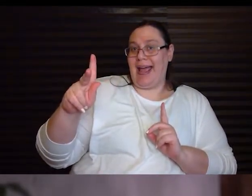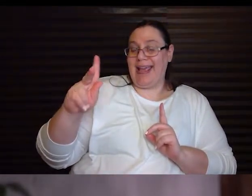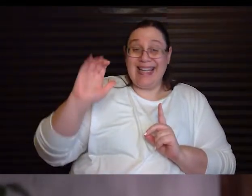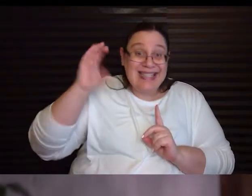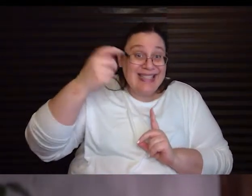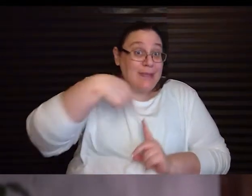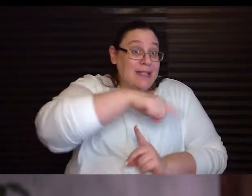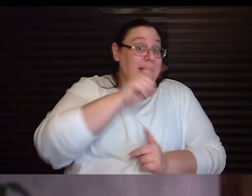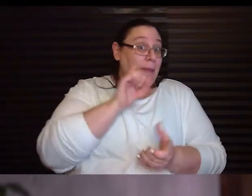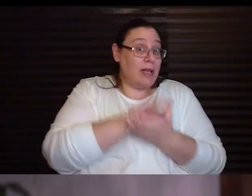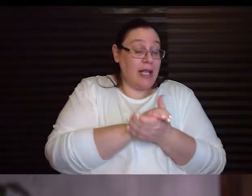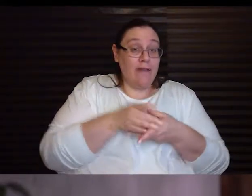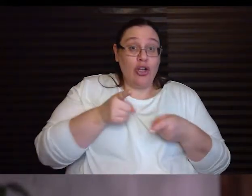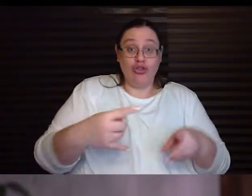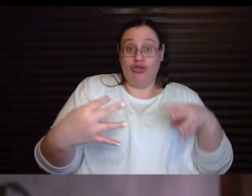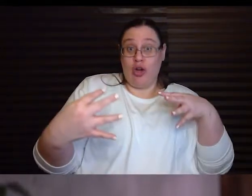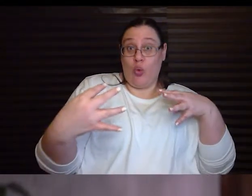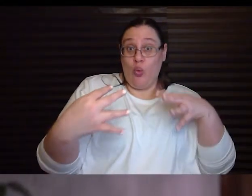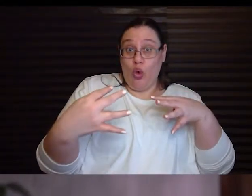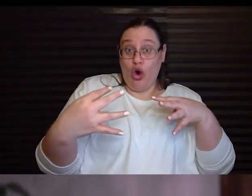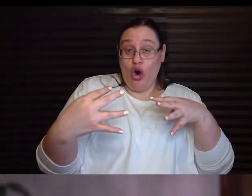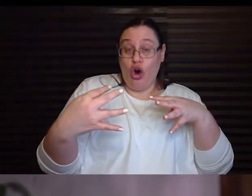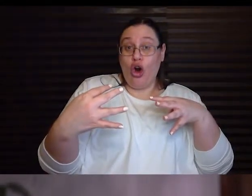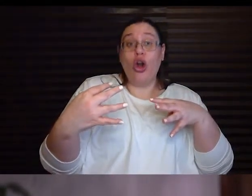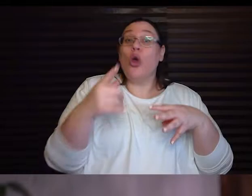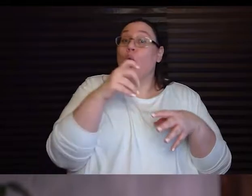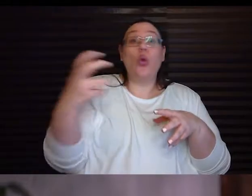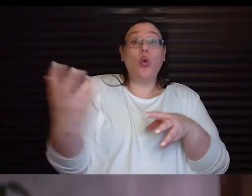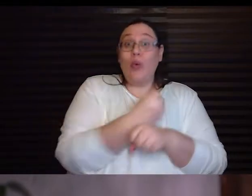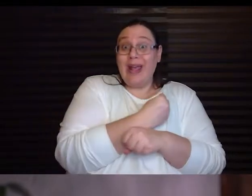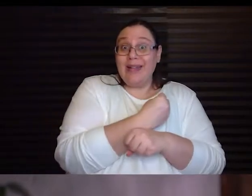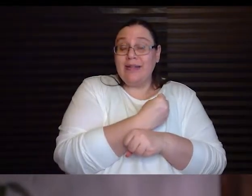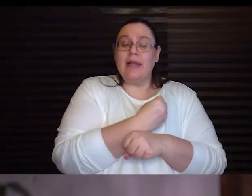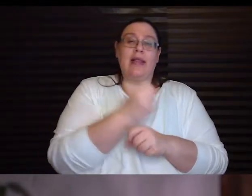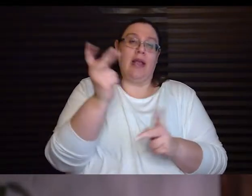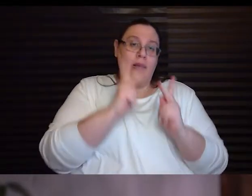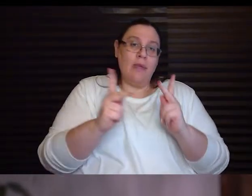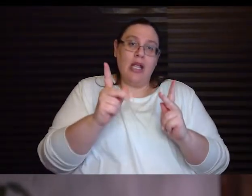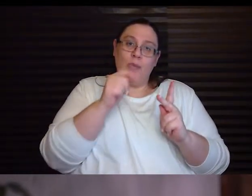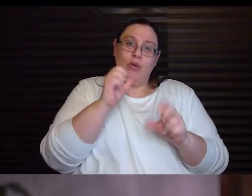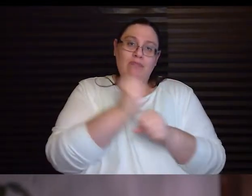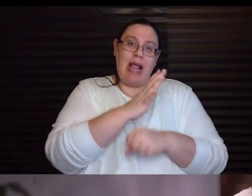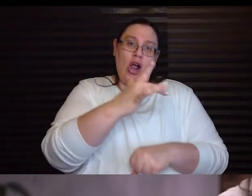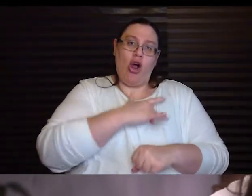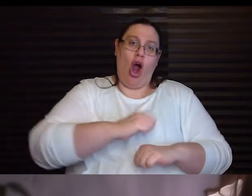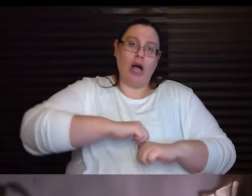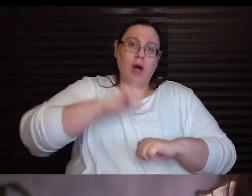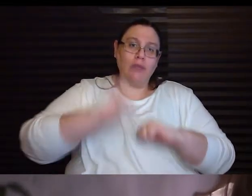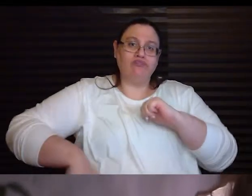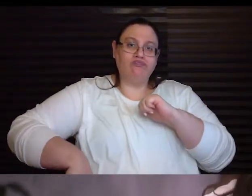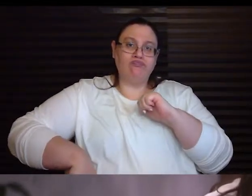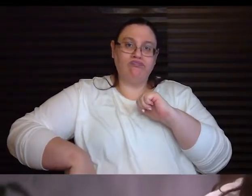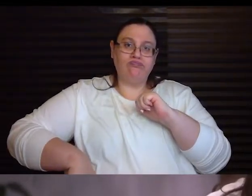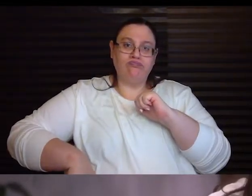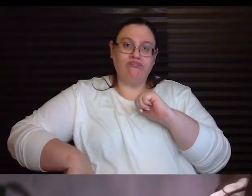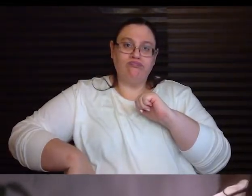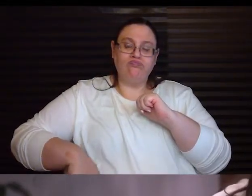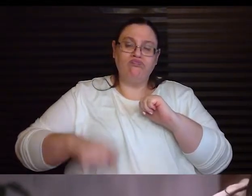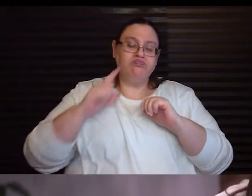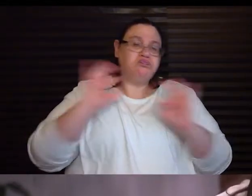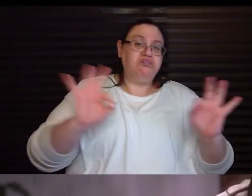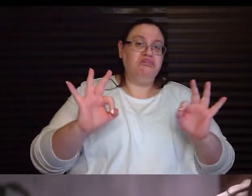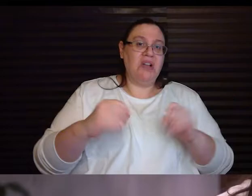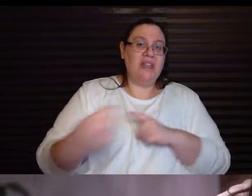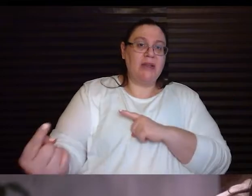they believe that in war, victory goes to those who coarsen their hearts to the